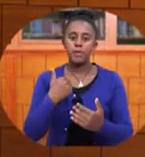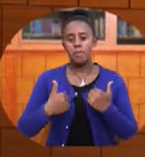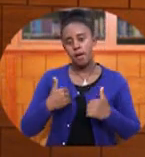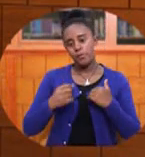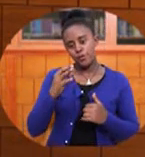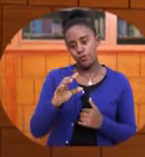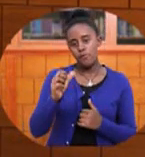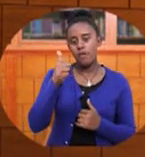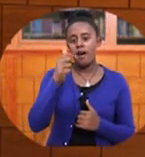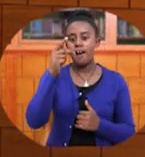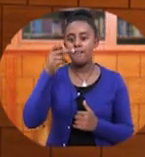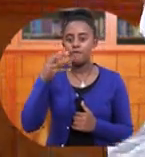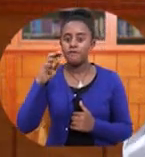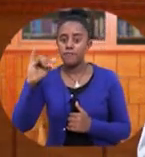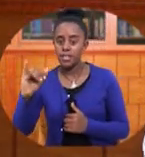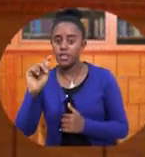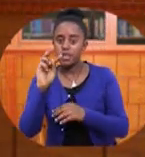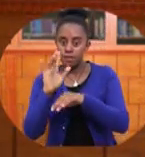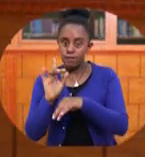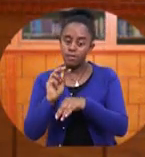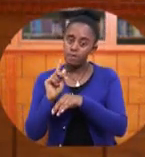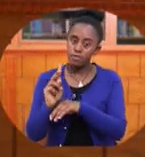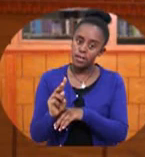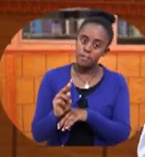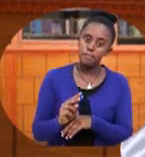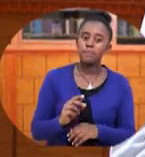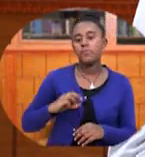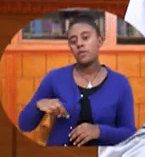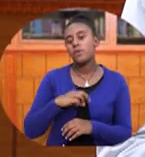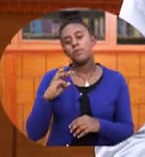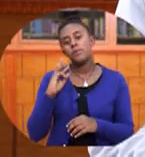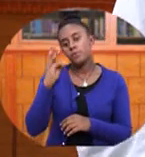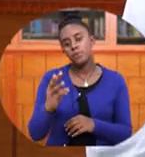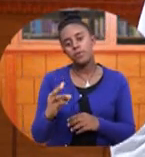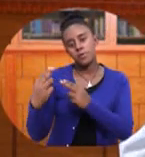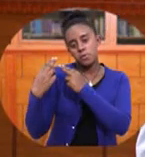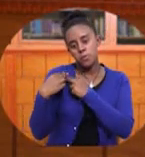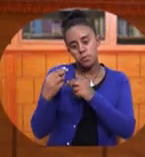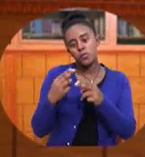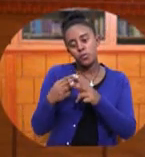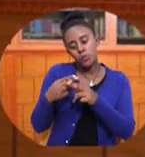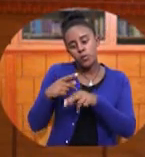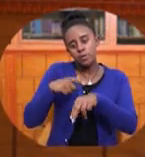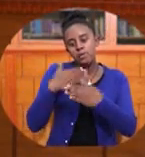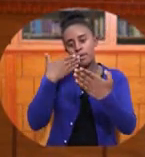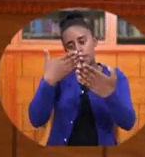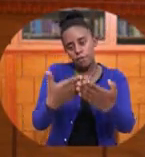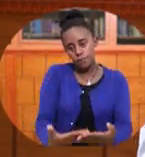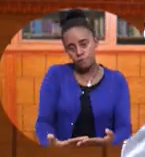our address 8455 and by the address of Afri TV. Thank you very much. We